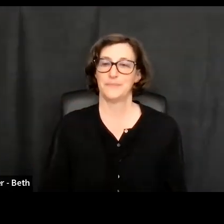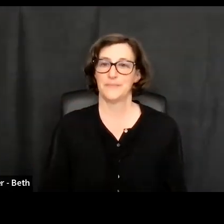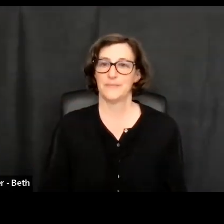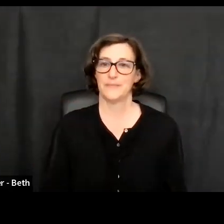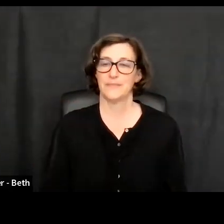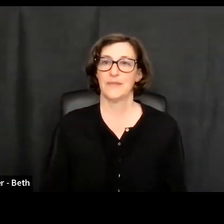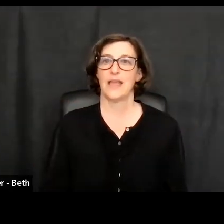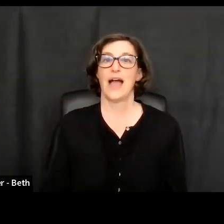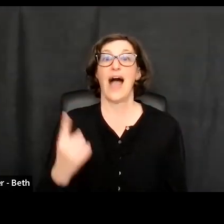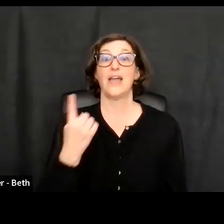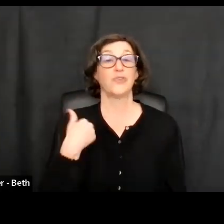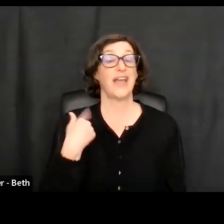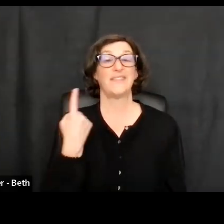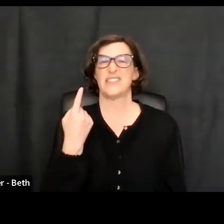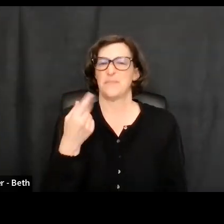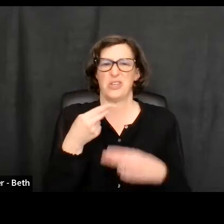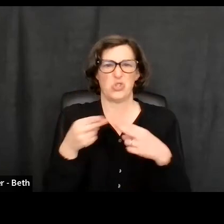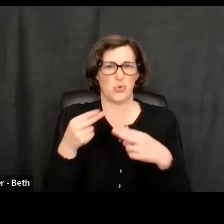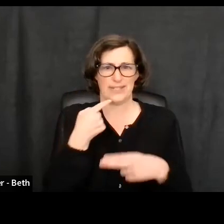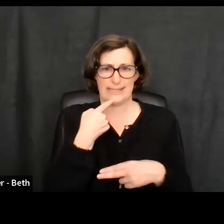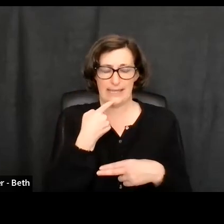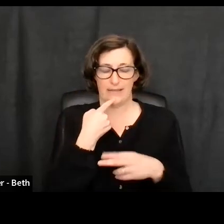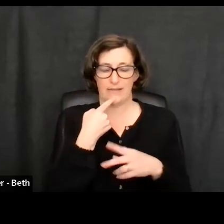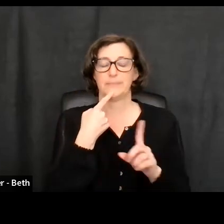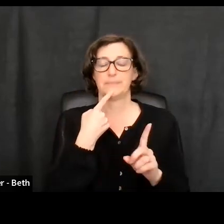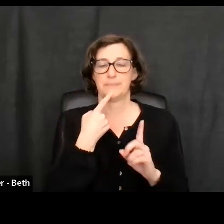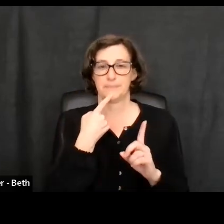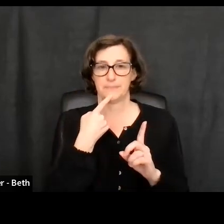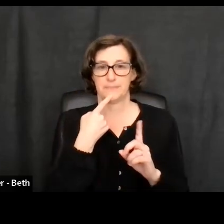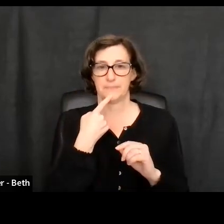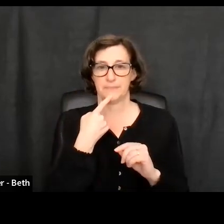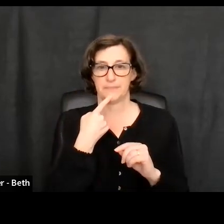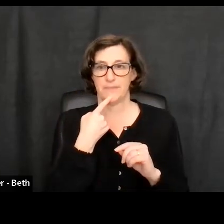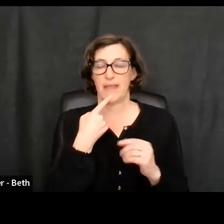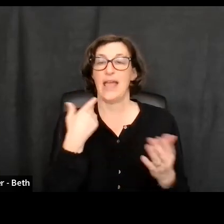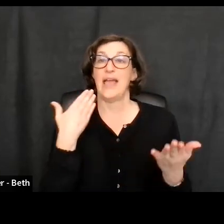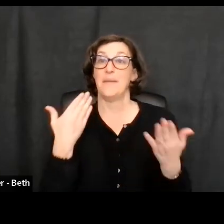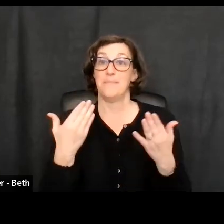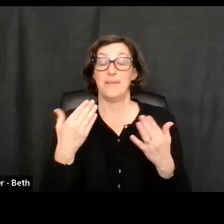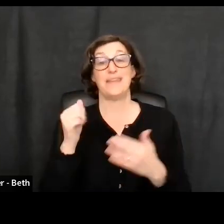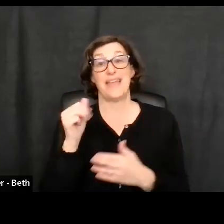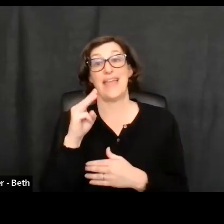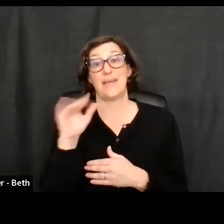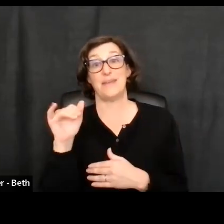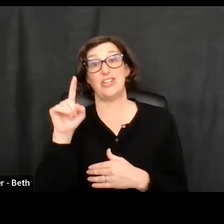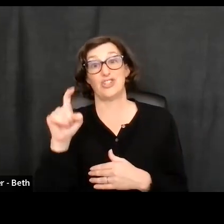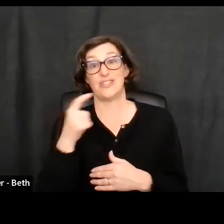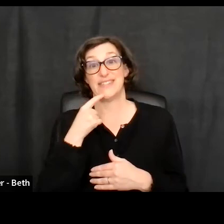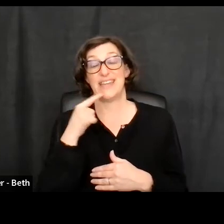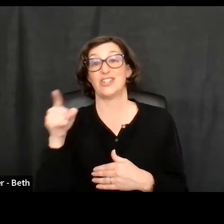I only have something very brief to say, and this is possibly something Amy should be saying because she said it to me.